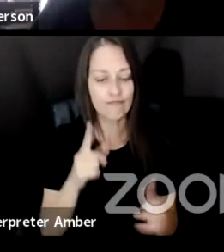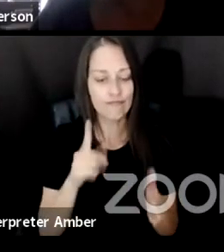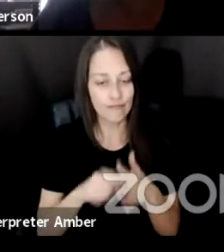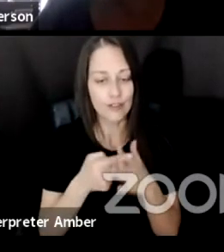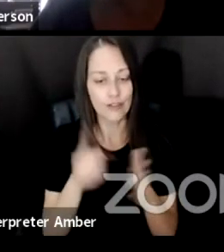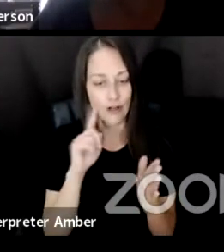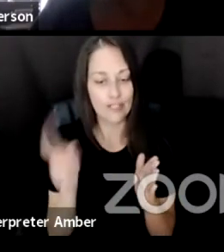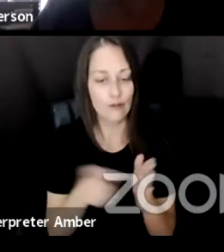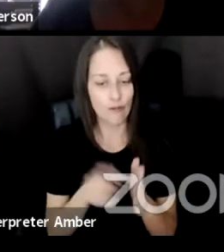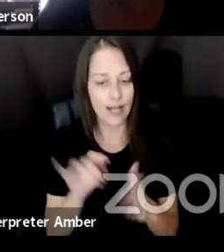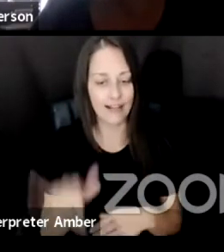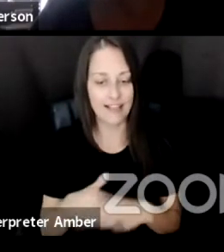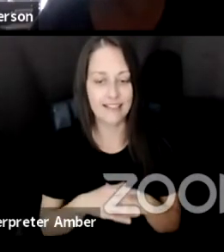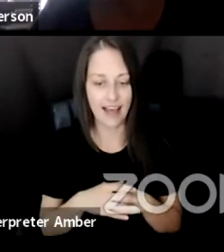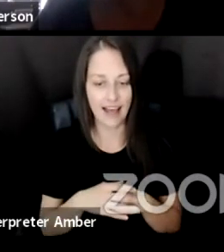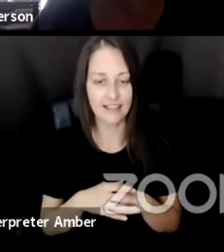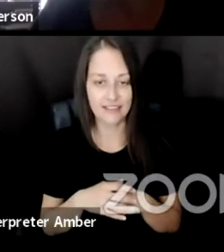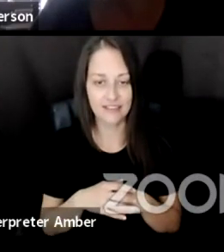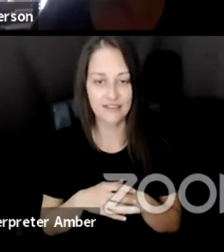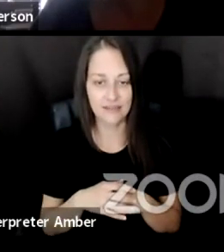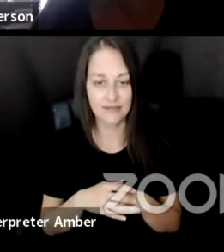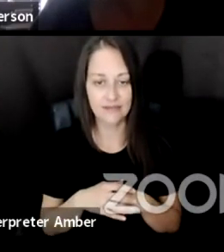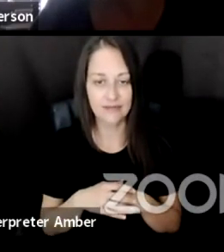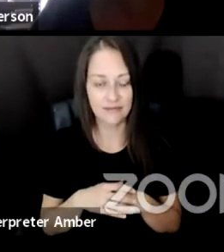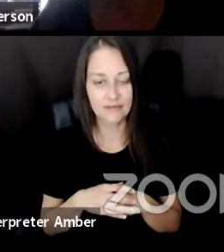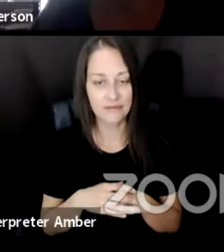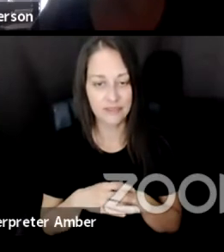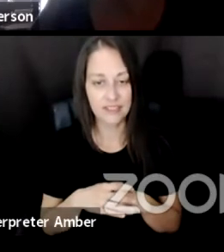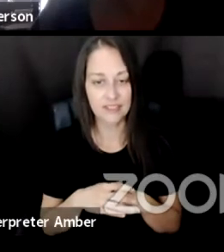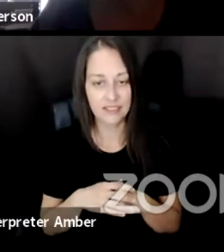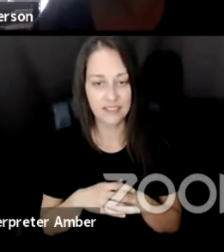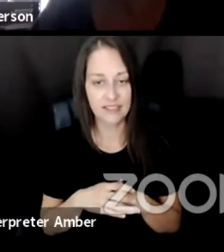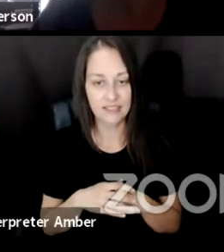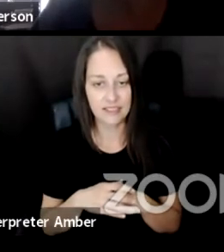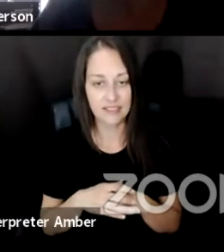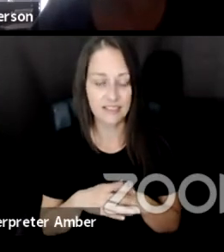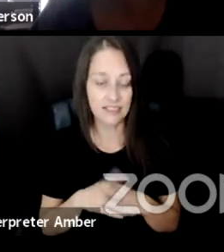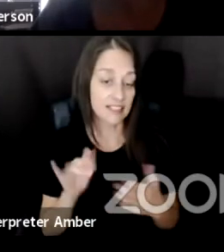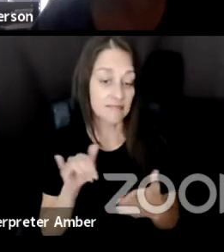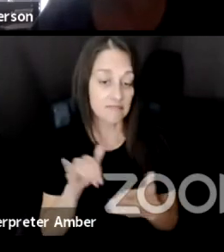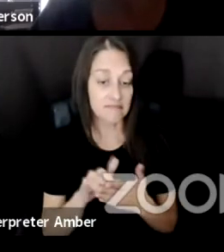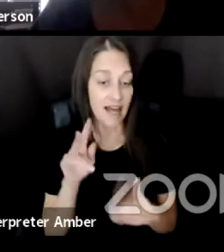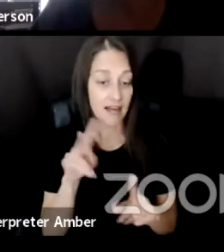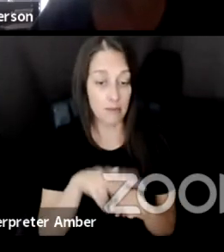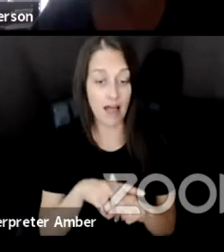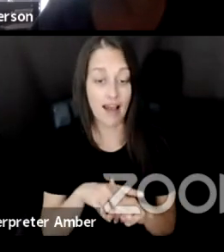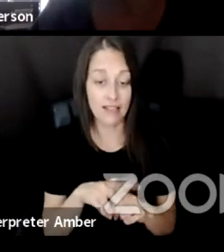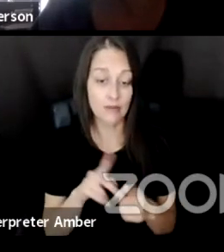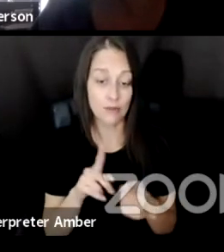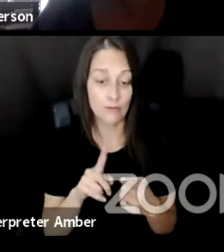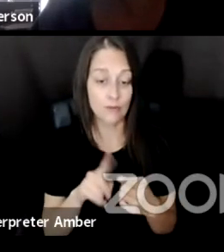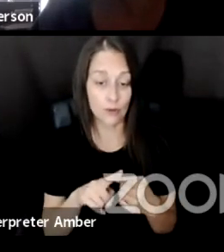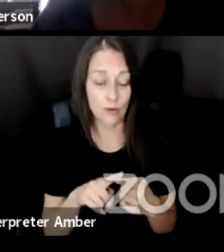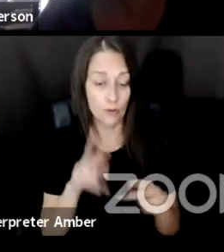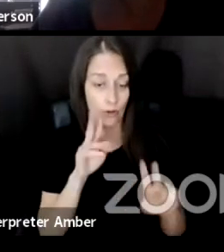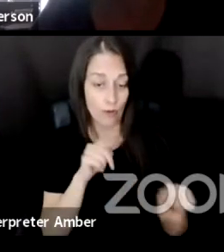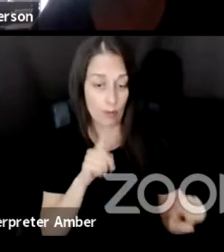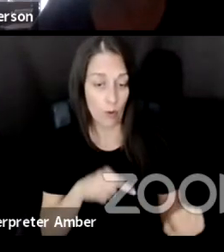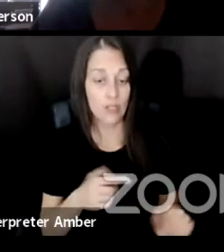extends to the kind of coverage that I know I did, you know, the pivots that I made a few years